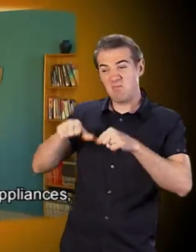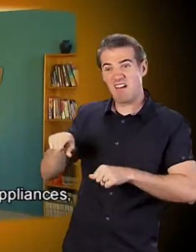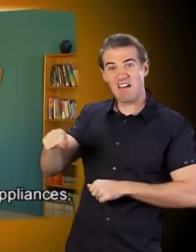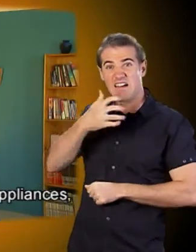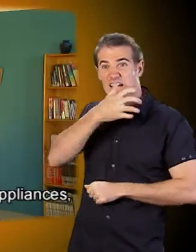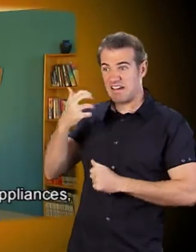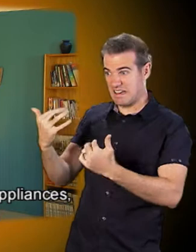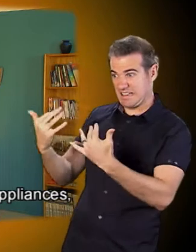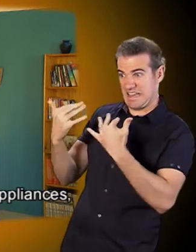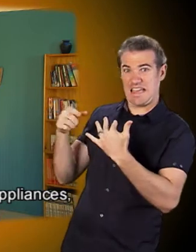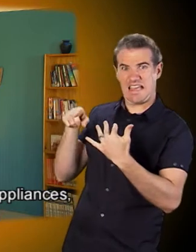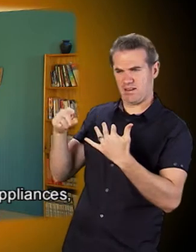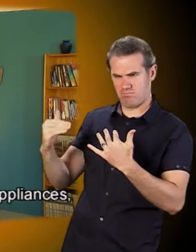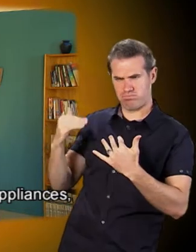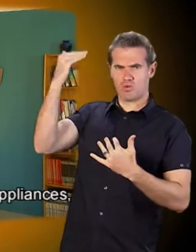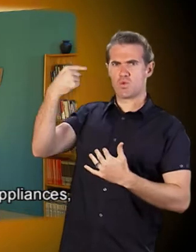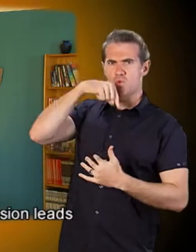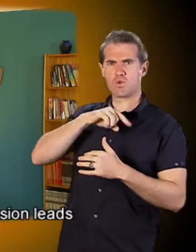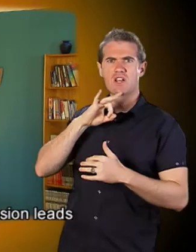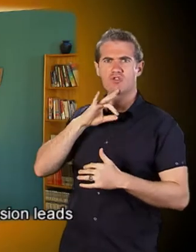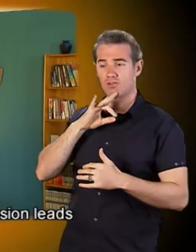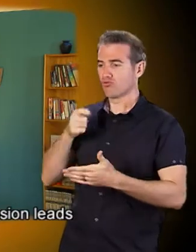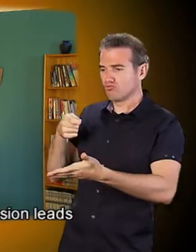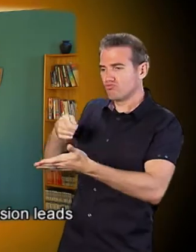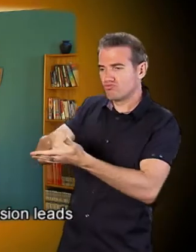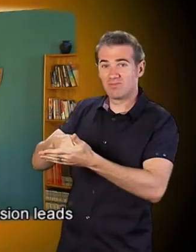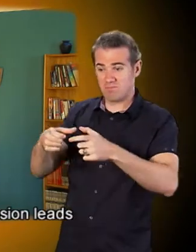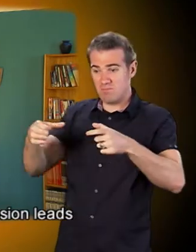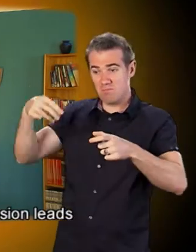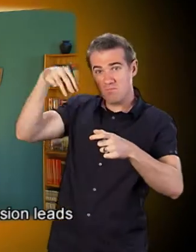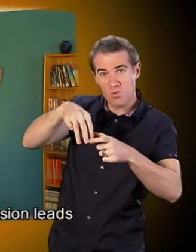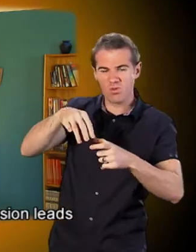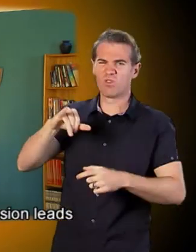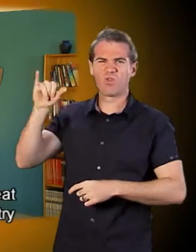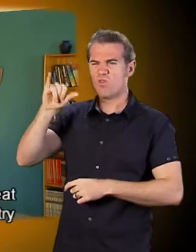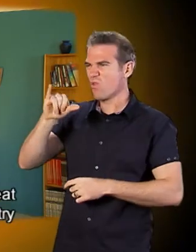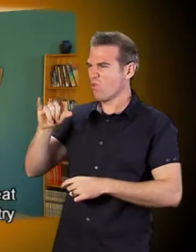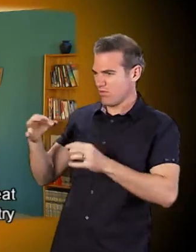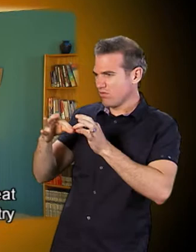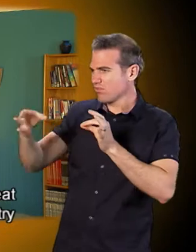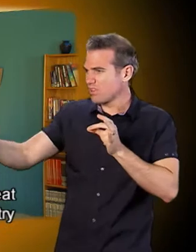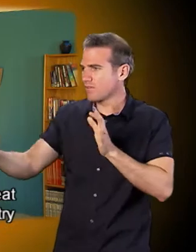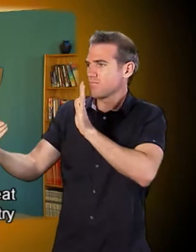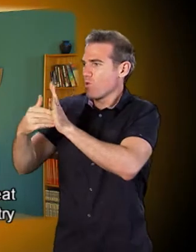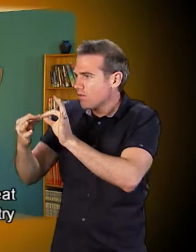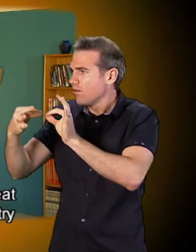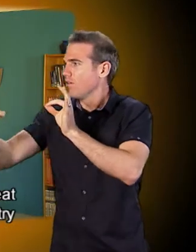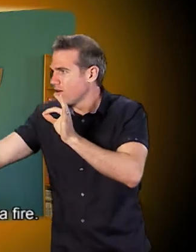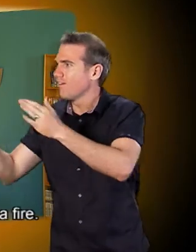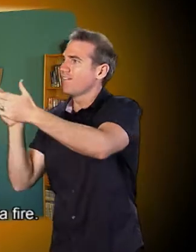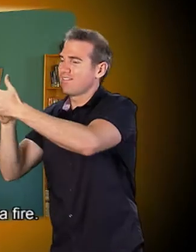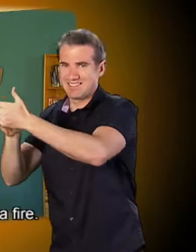Never plug high wattage appliances such as heaters into power boards or extension leads as they can overheat the electrical